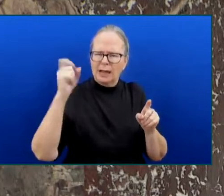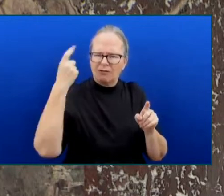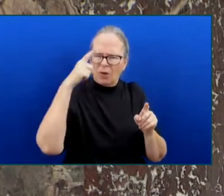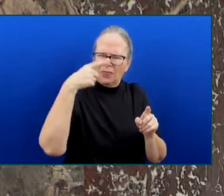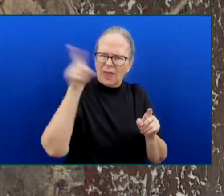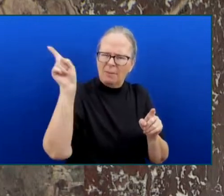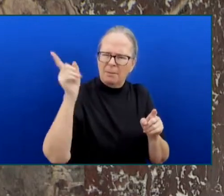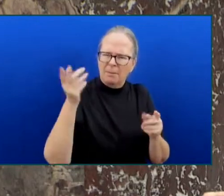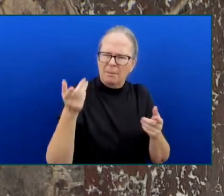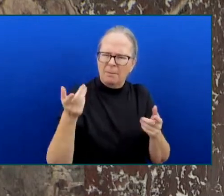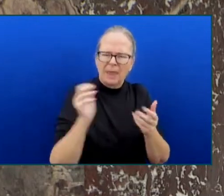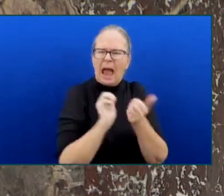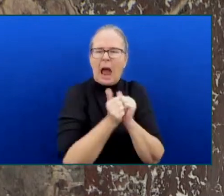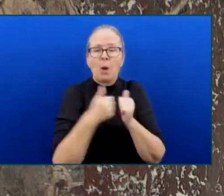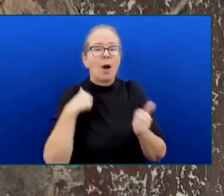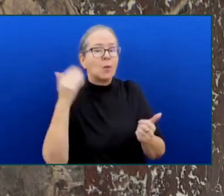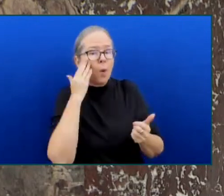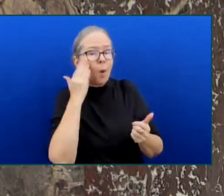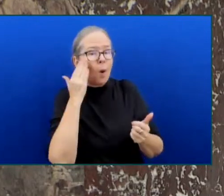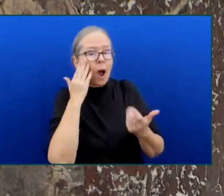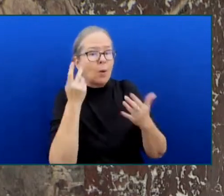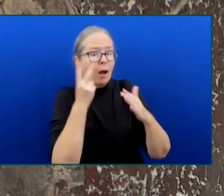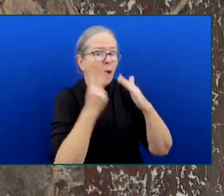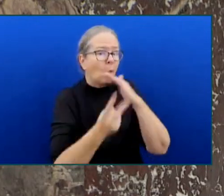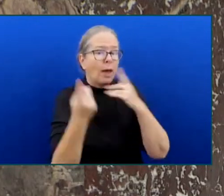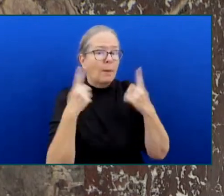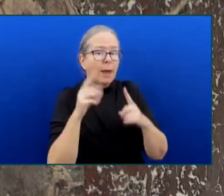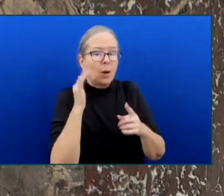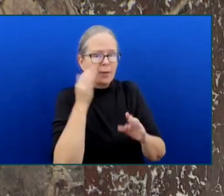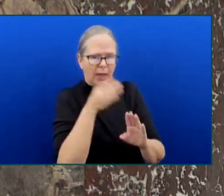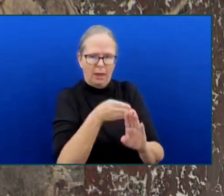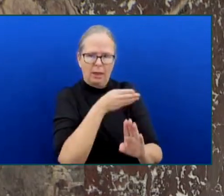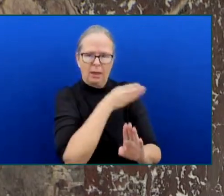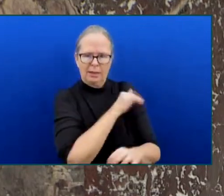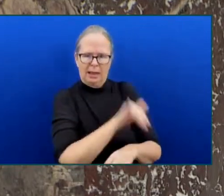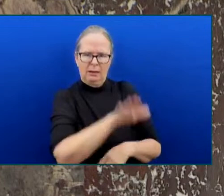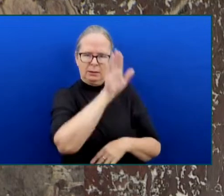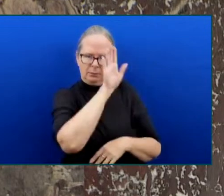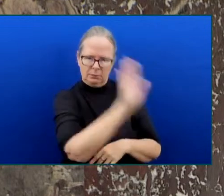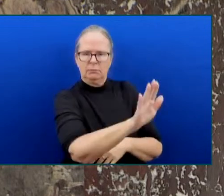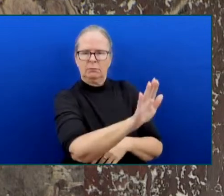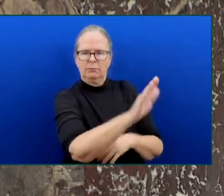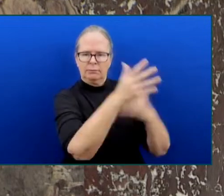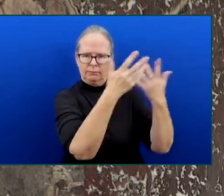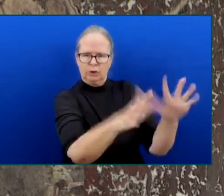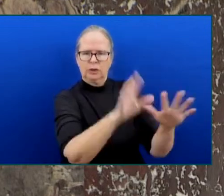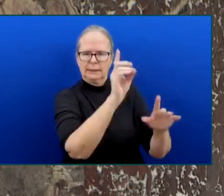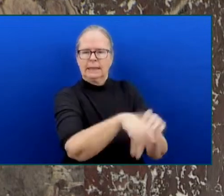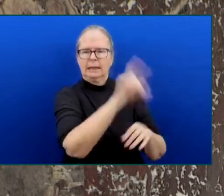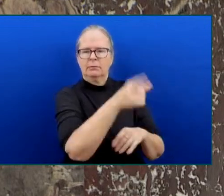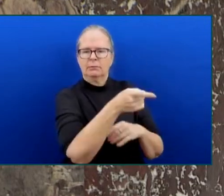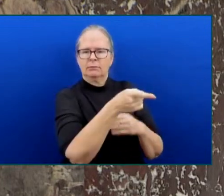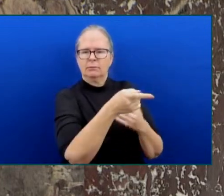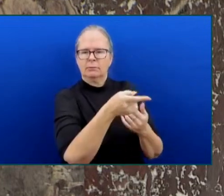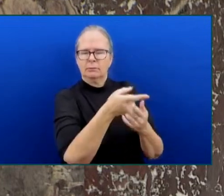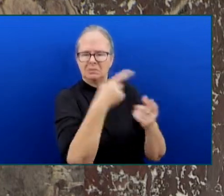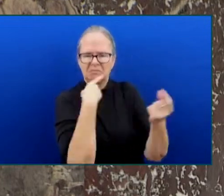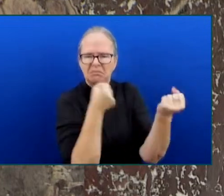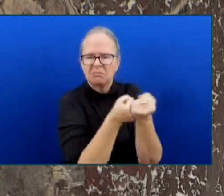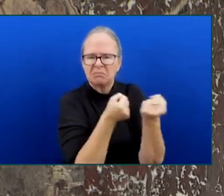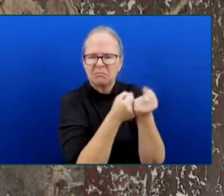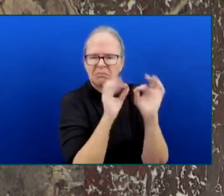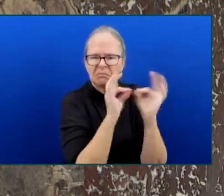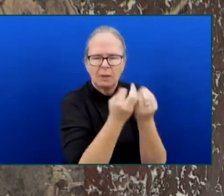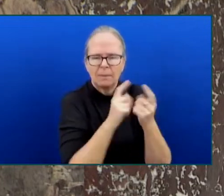before. And now he has the nerve to stand up on that side of the House and say he's on the side of families, when we're the side that cut taxes for families by